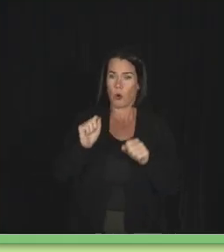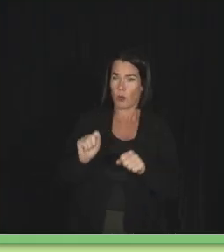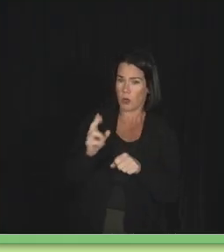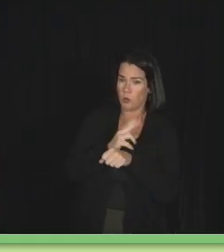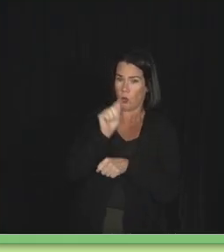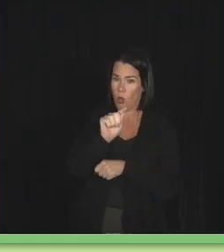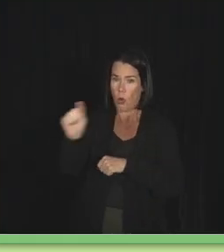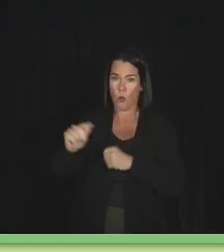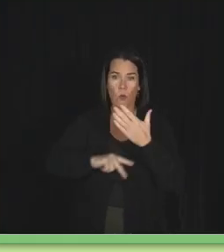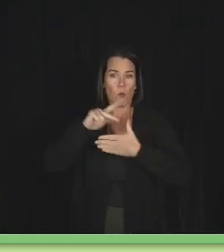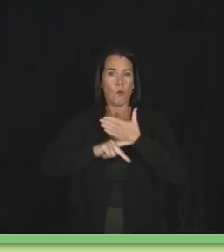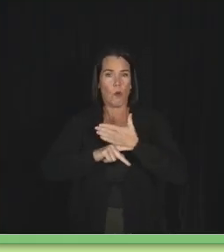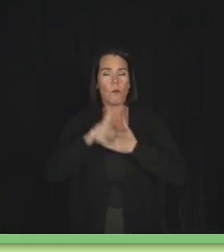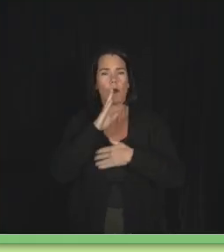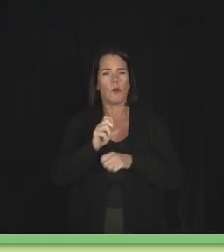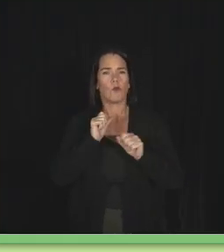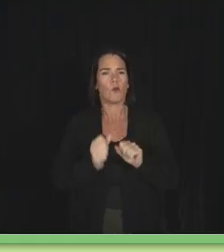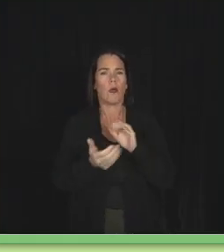platforms.